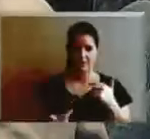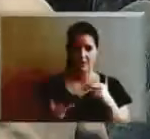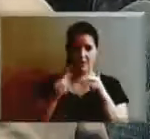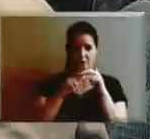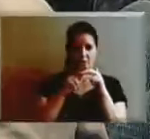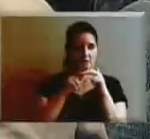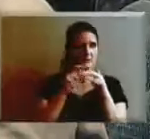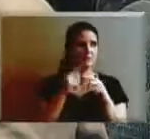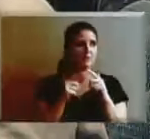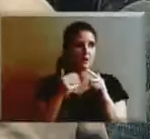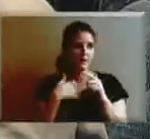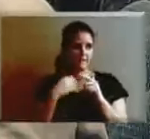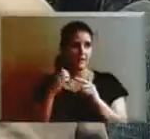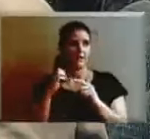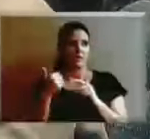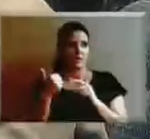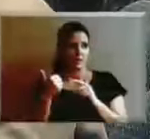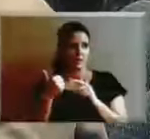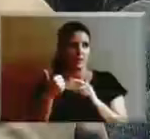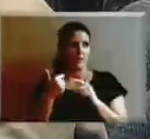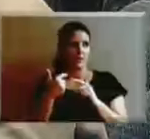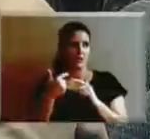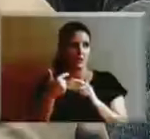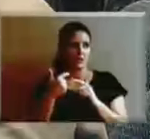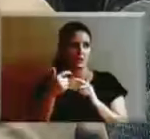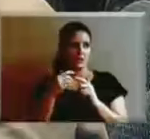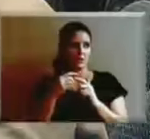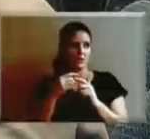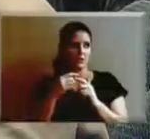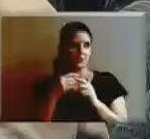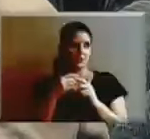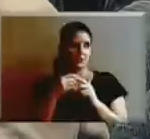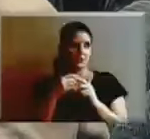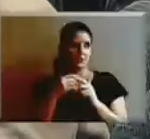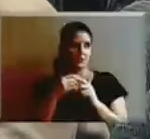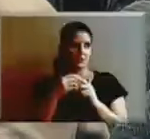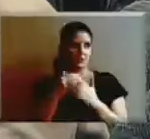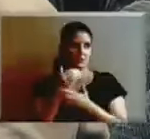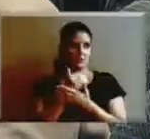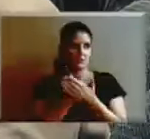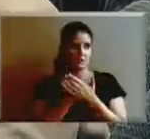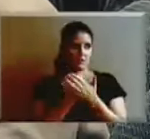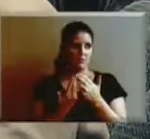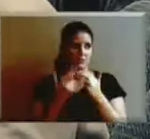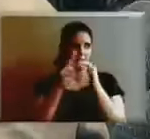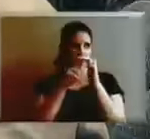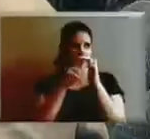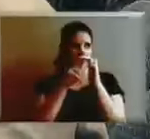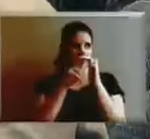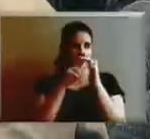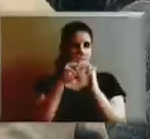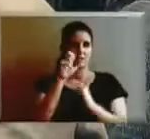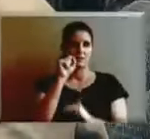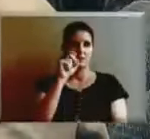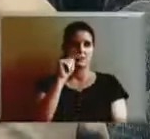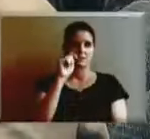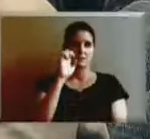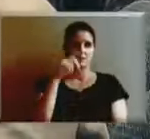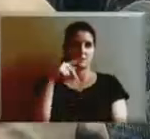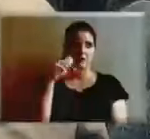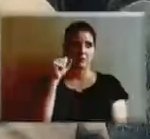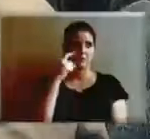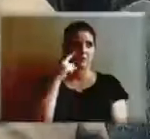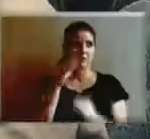have salary obligations because of the salary schedule itself, what's called steps. The steps for the general fund